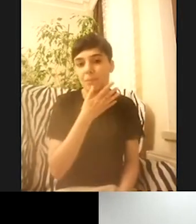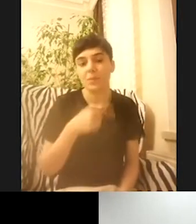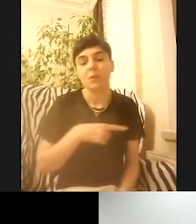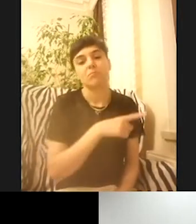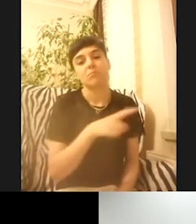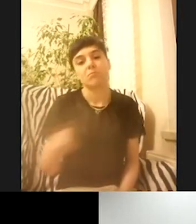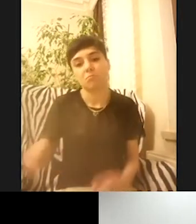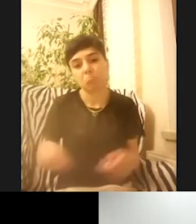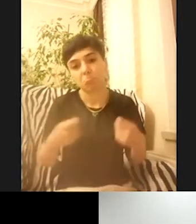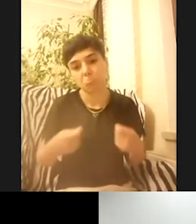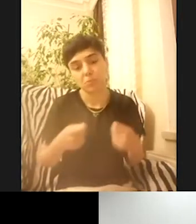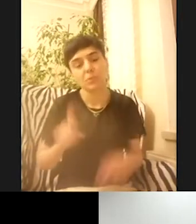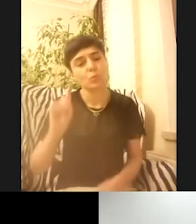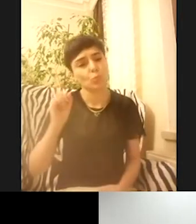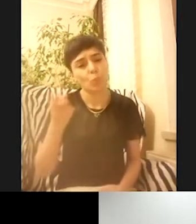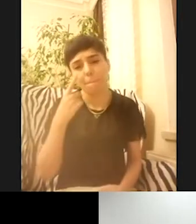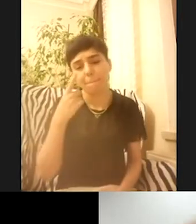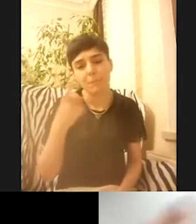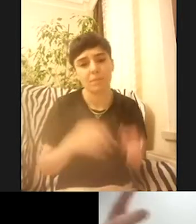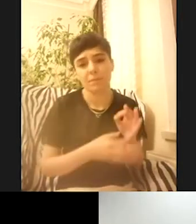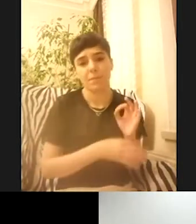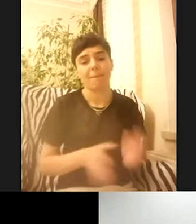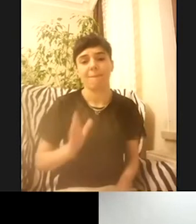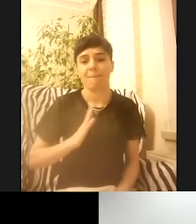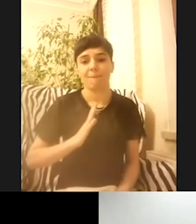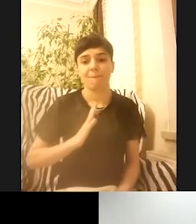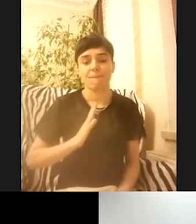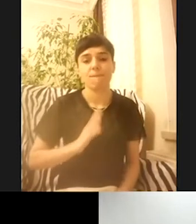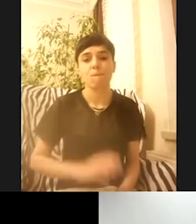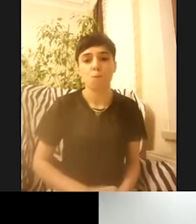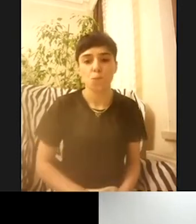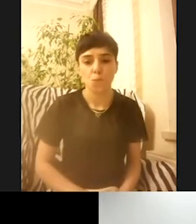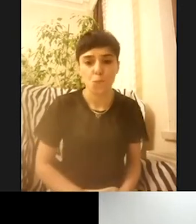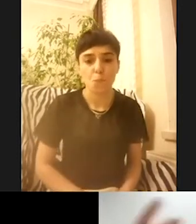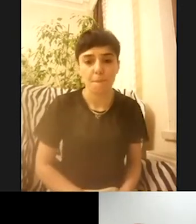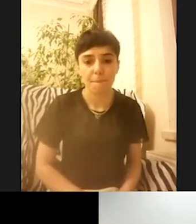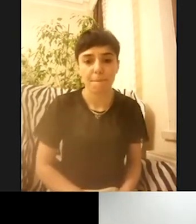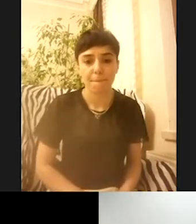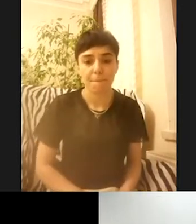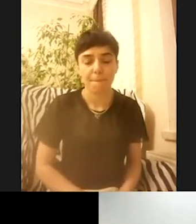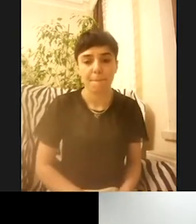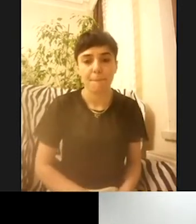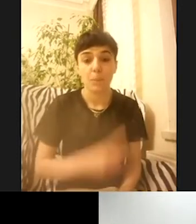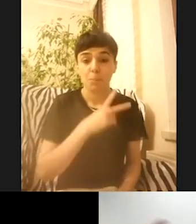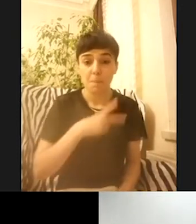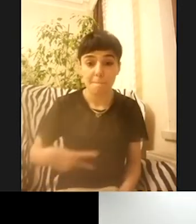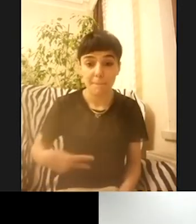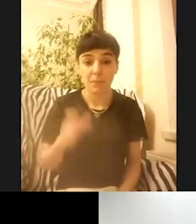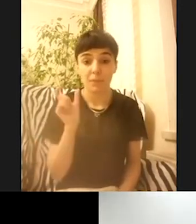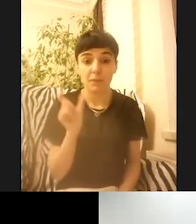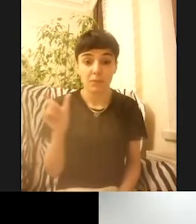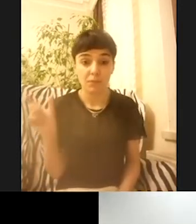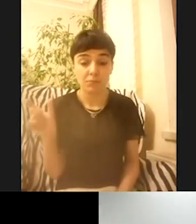in Amsterdam municipality that are prouding themselves online for being queer friendly, they are